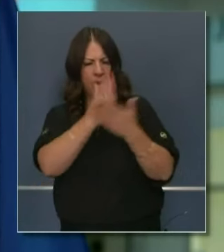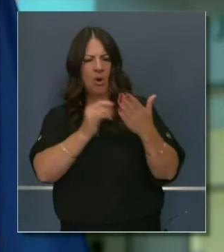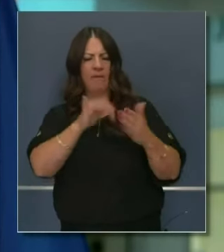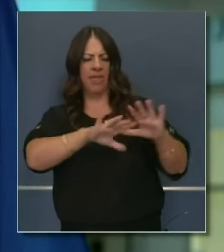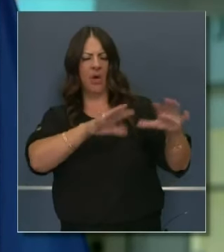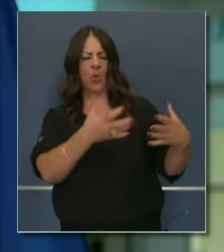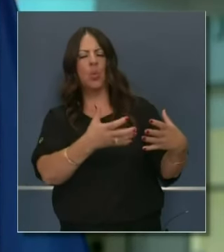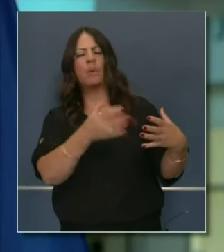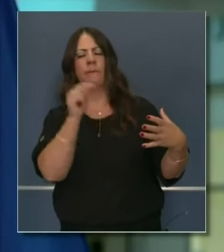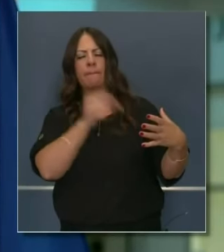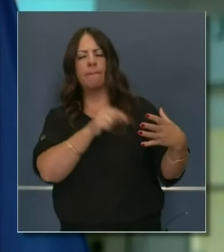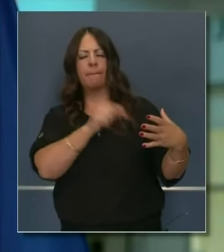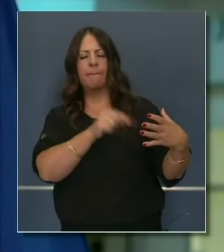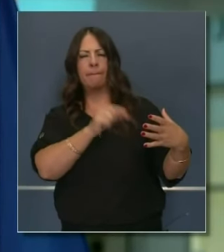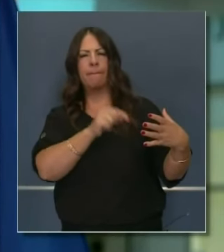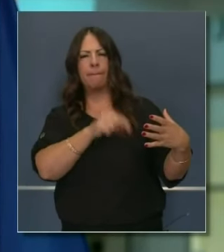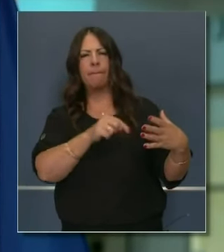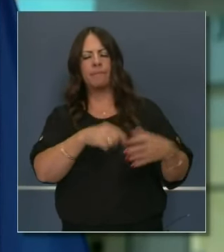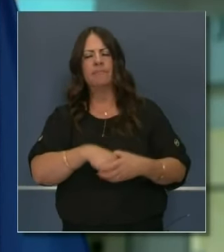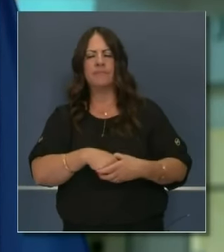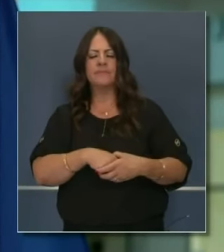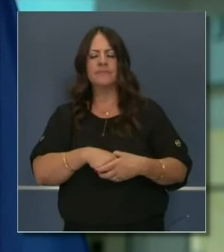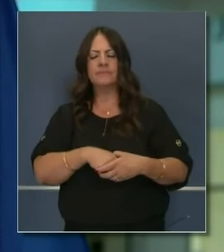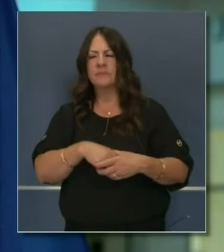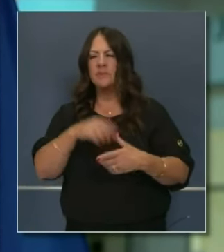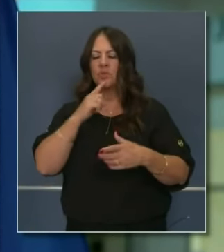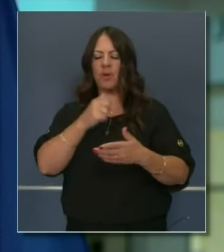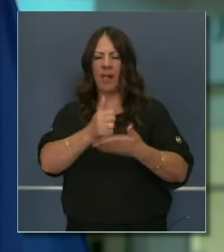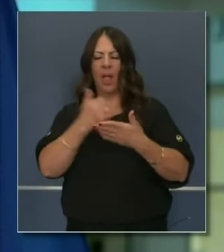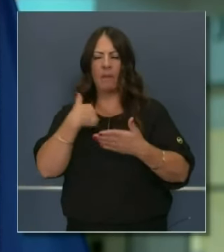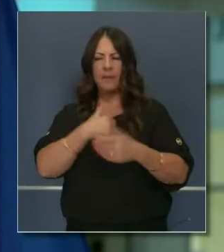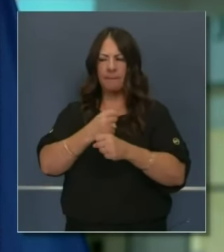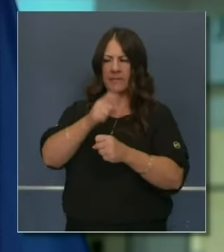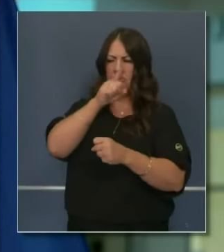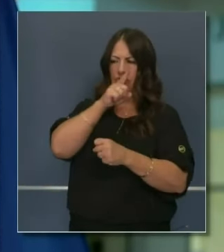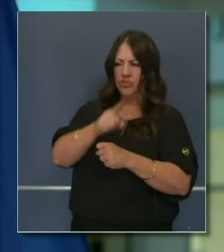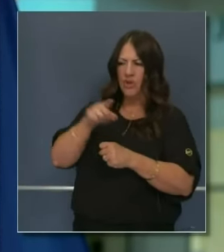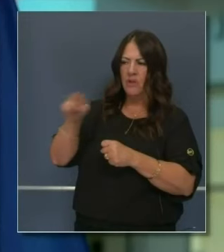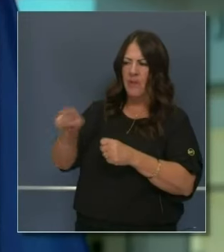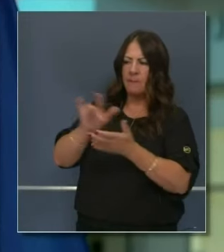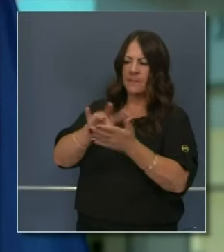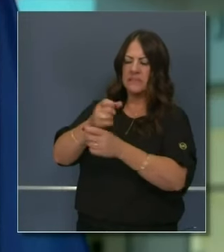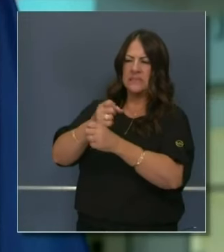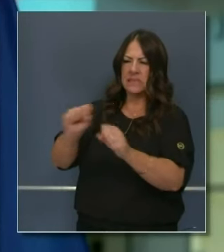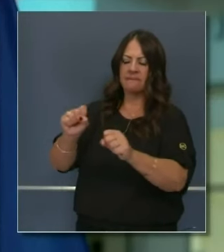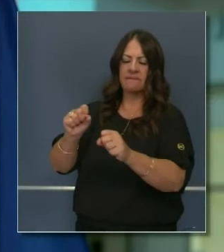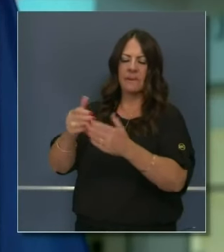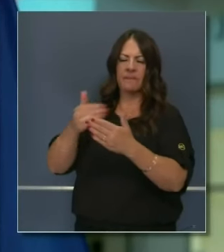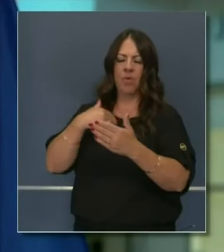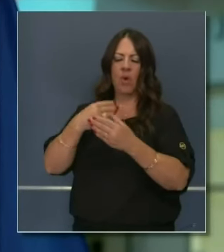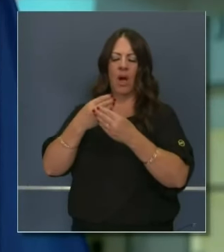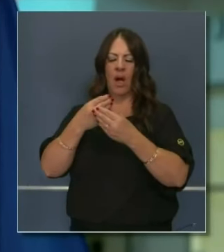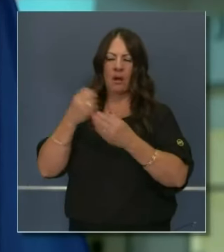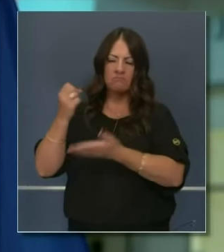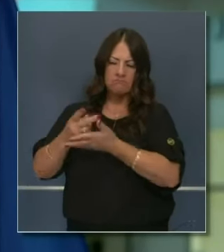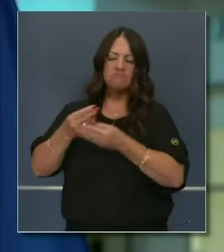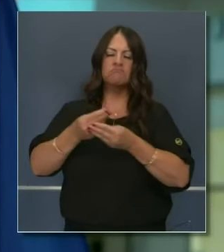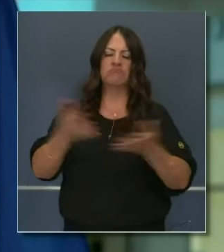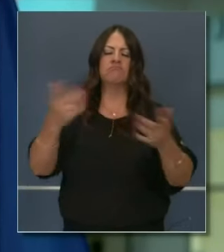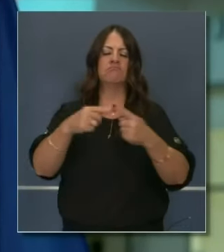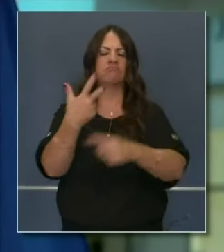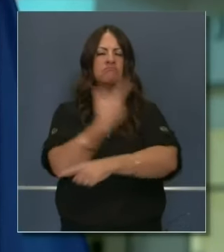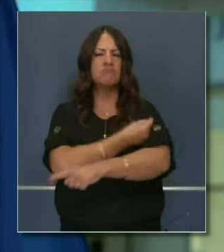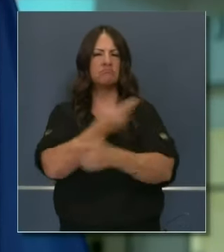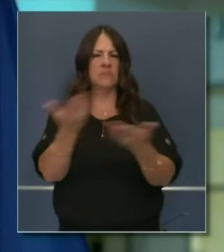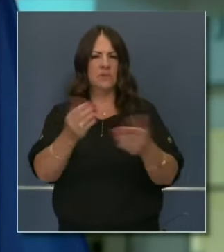bringing from those universities on to this safety advisory work group. And so it's one of many, by the way, work groups that